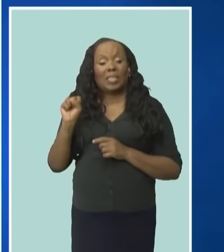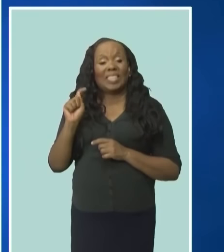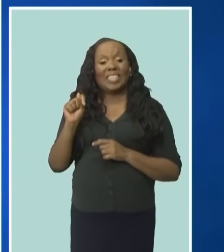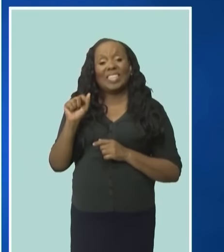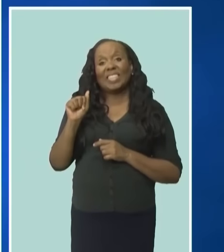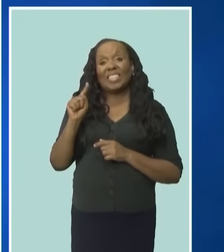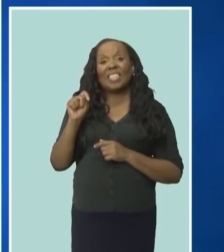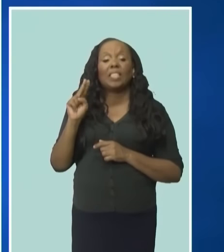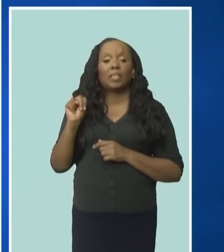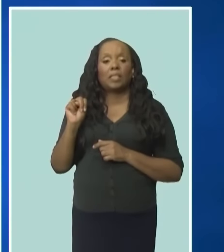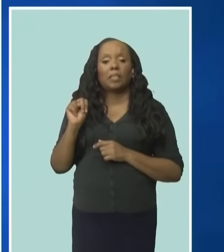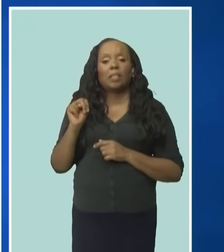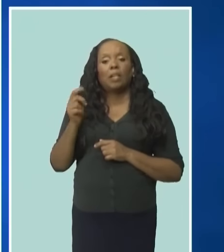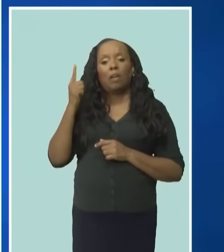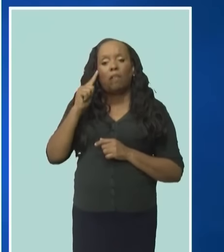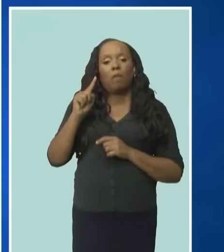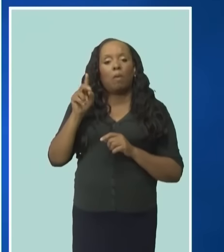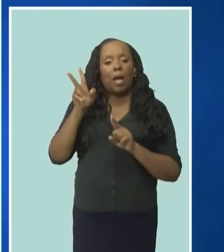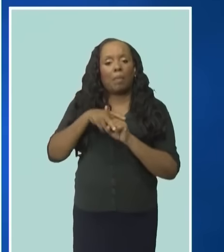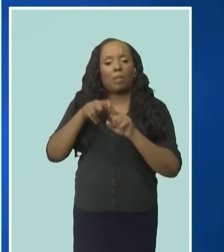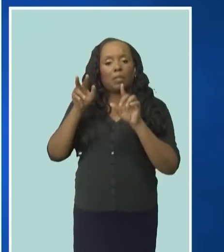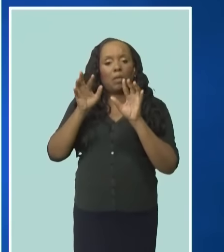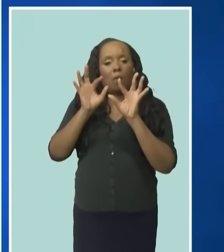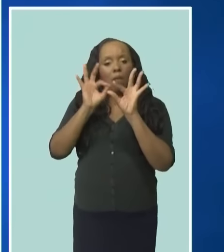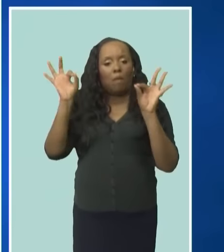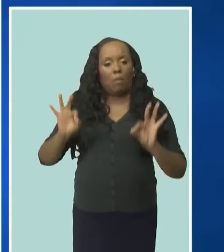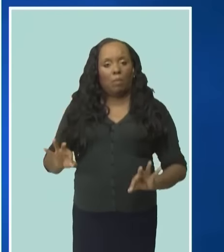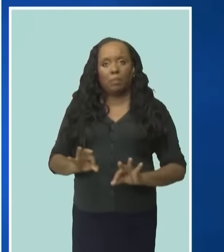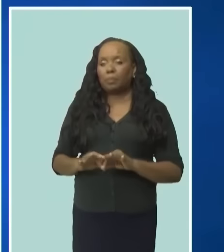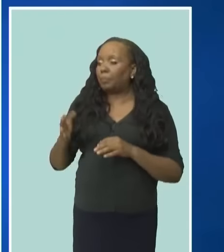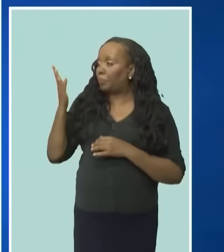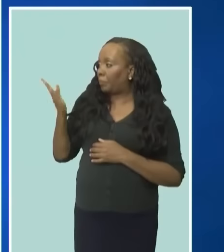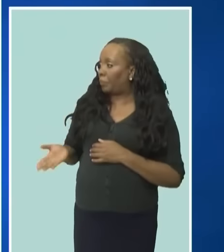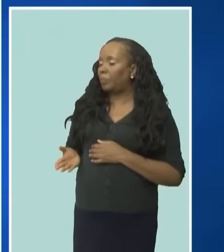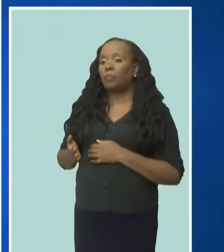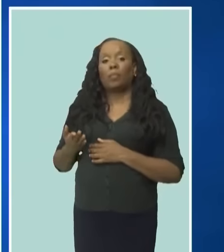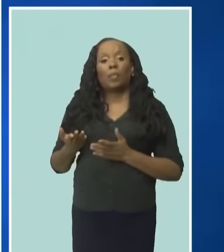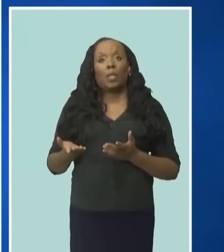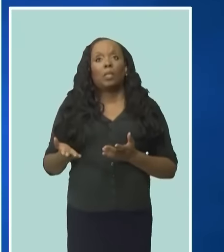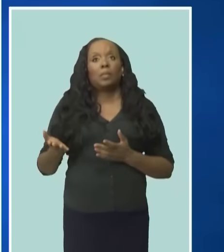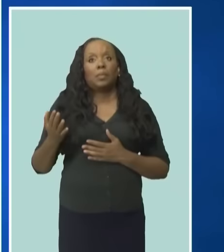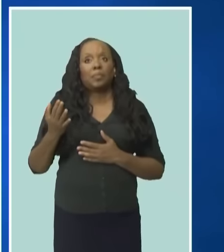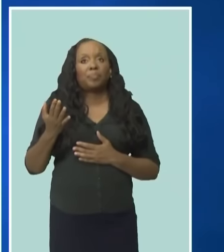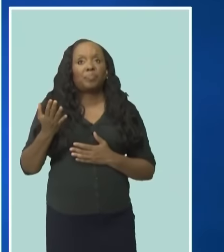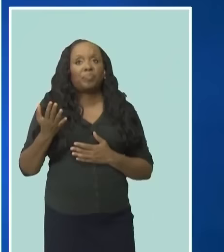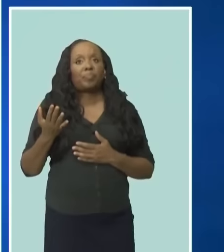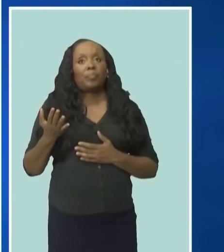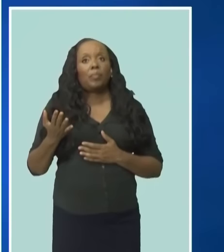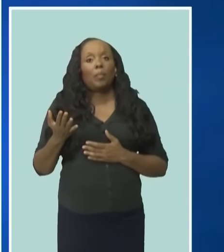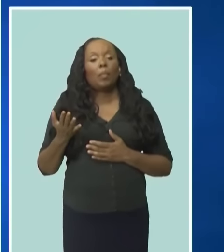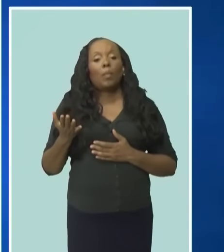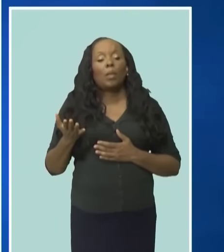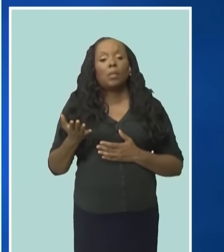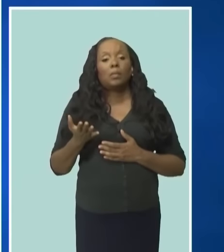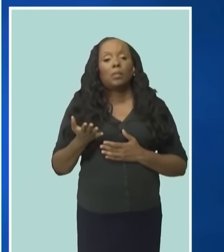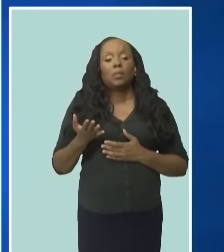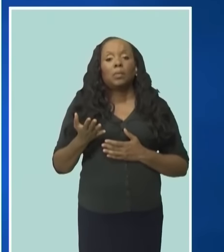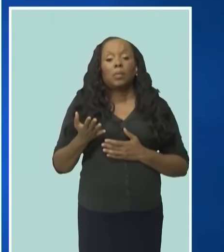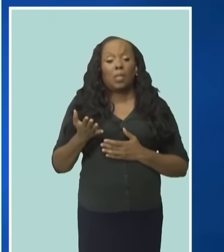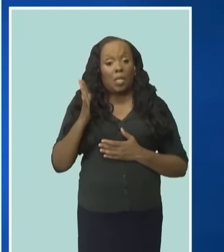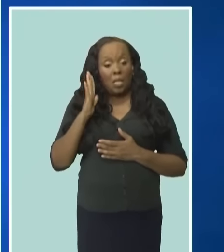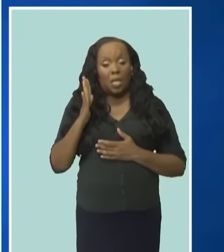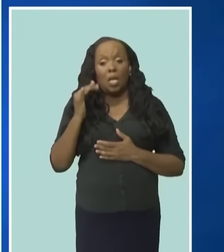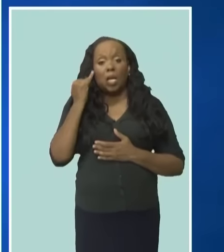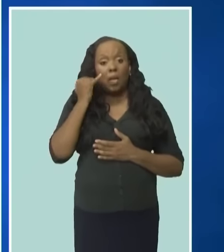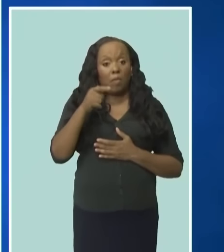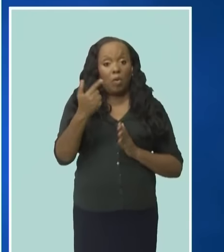People born outside of Barbados can definitely join the Barbados Police Service. You'll be required to produce a document from immigration showing your legal status, and as